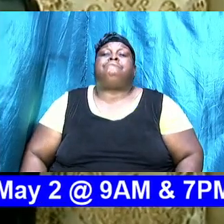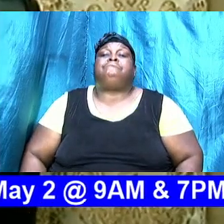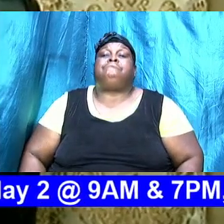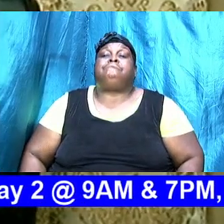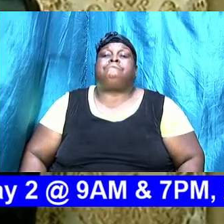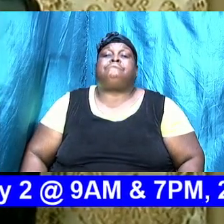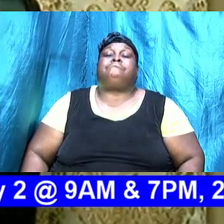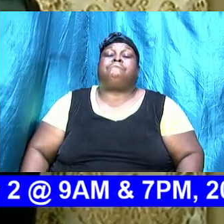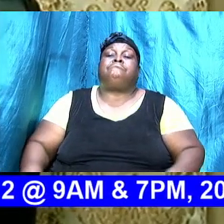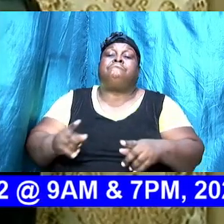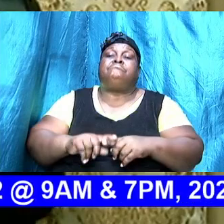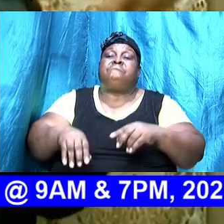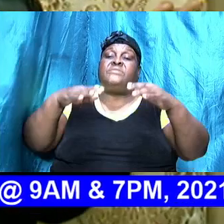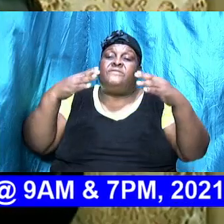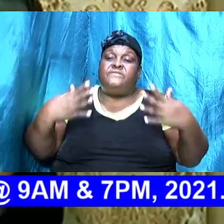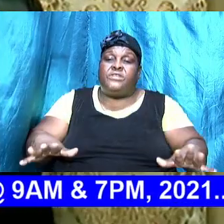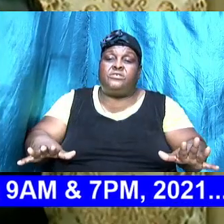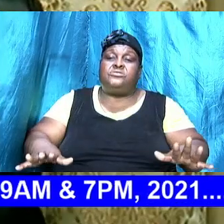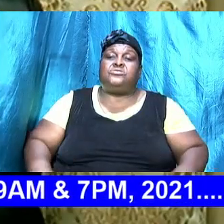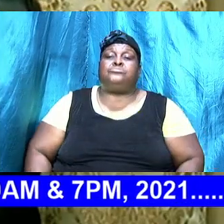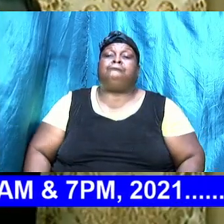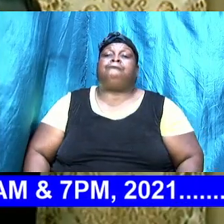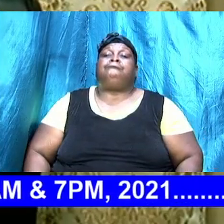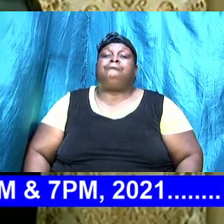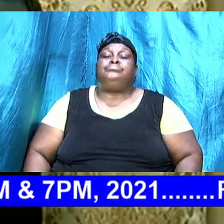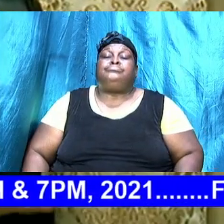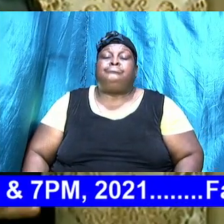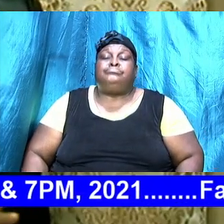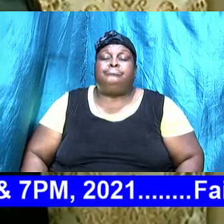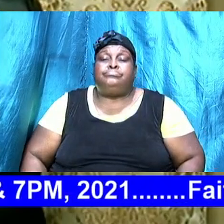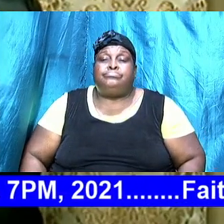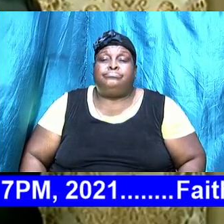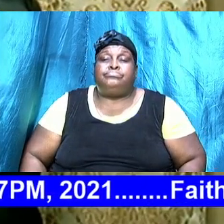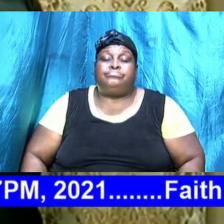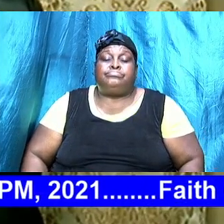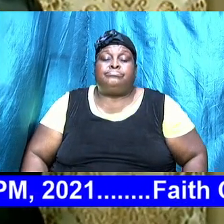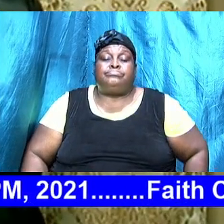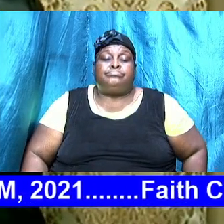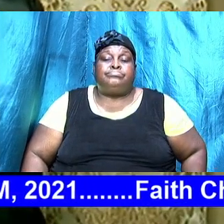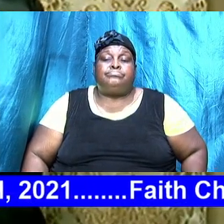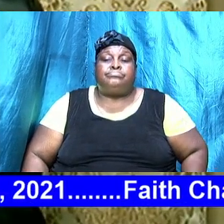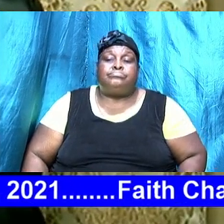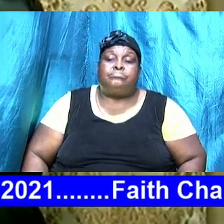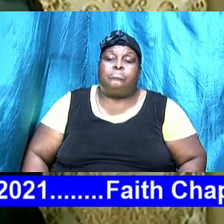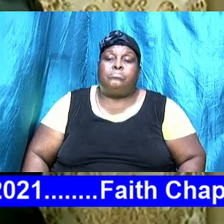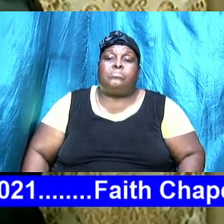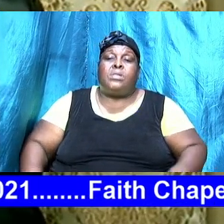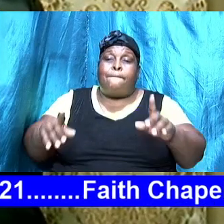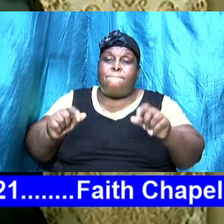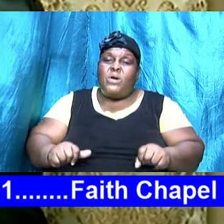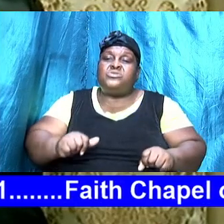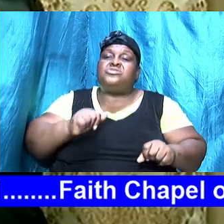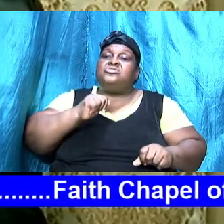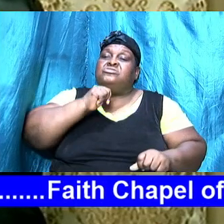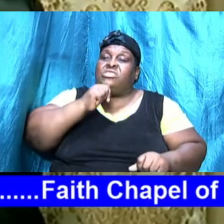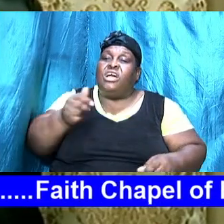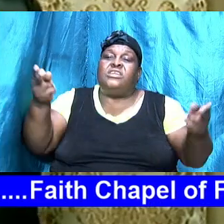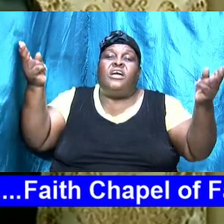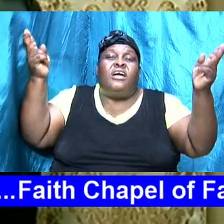Point closed where that is concerned. Finish. It must not